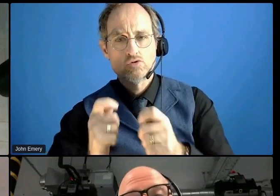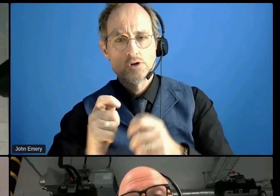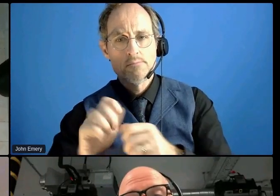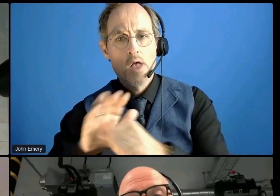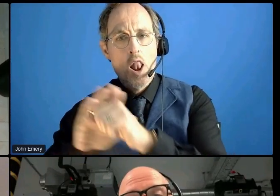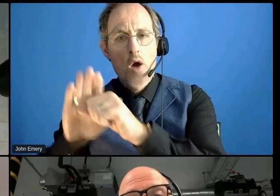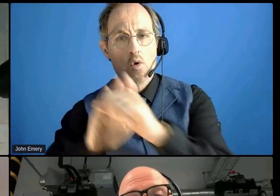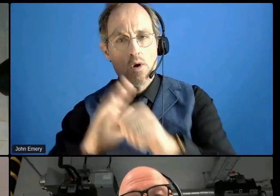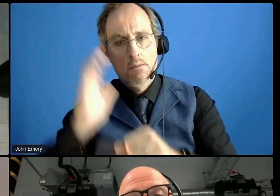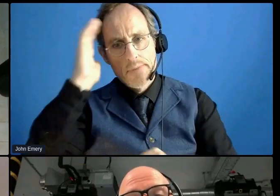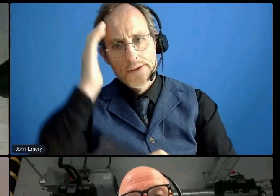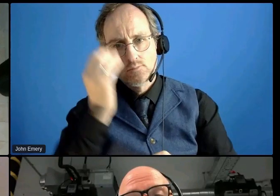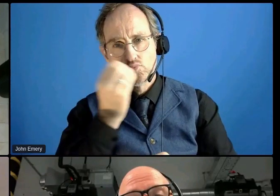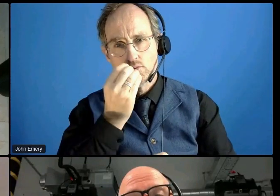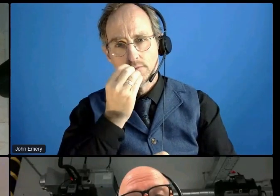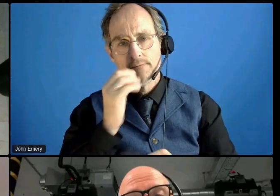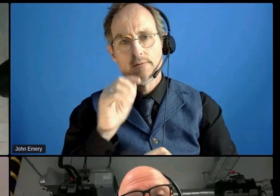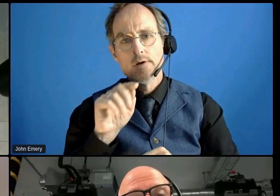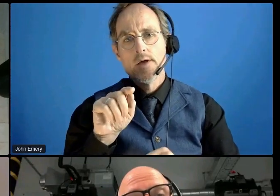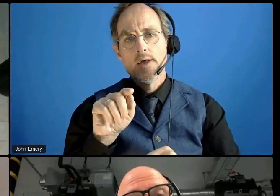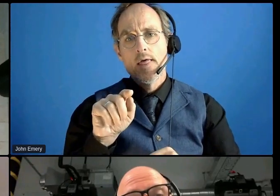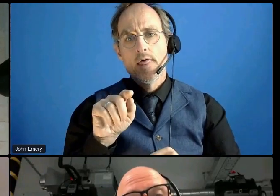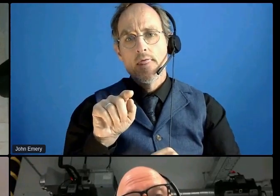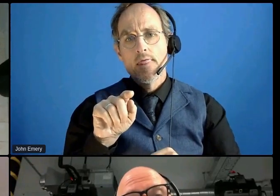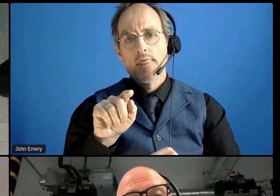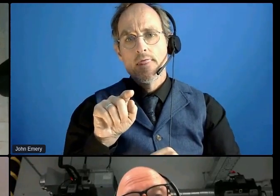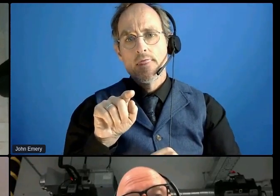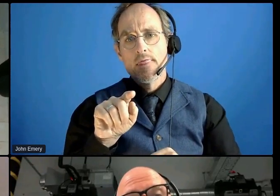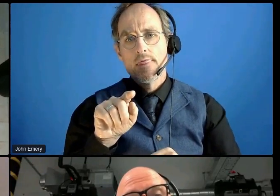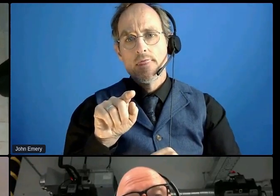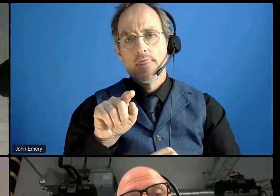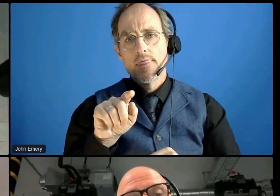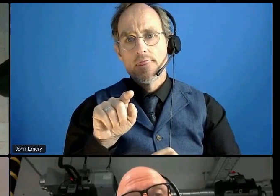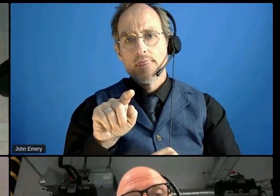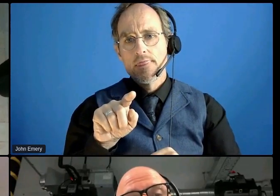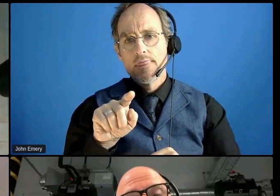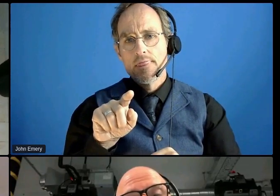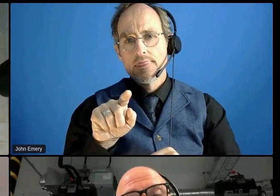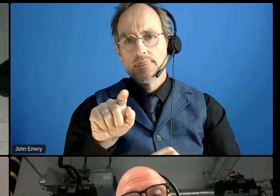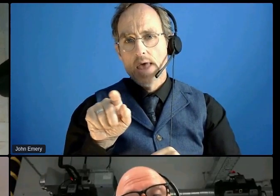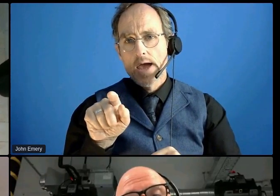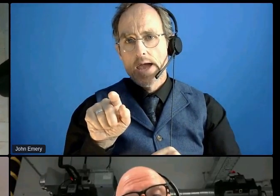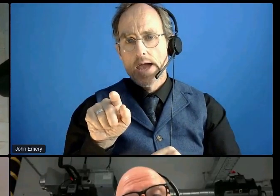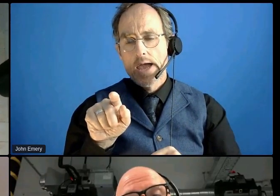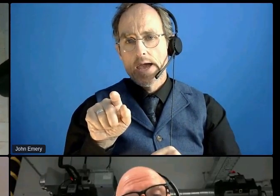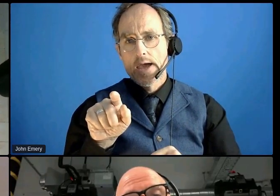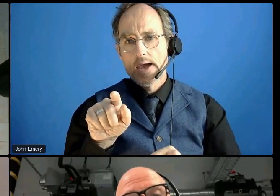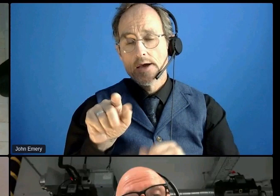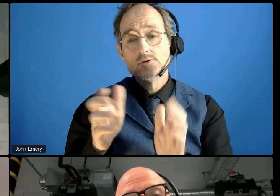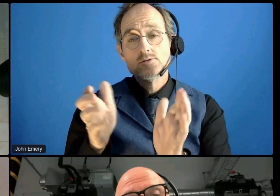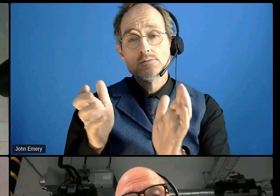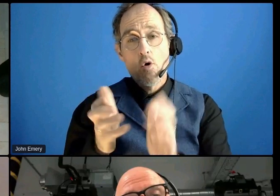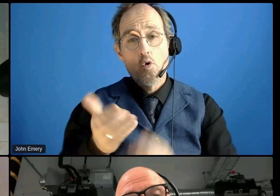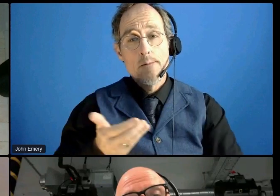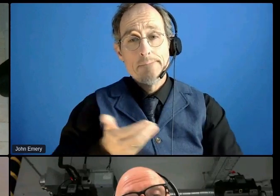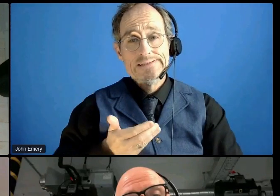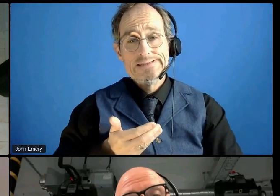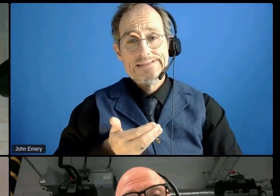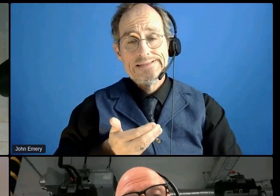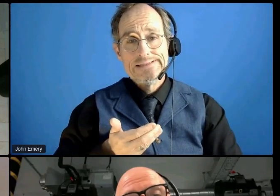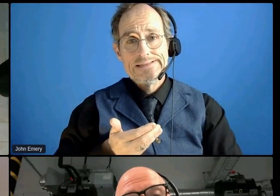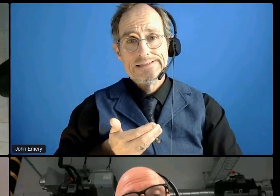overarching picture here, I think, is of a change that's happening in particularly in tourism, maybe slightly different in travel, just to